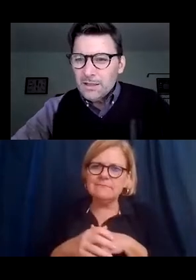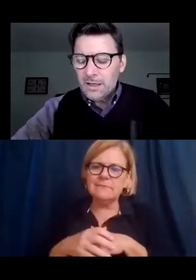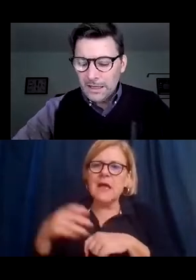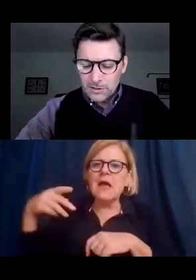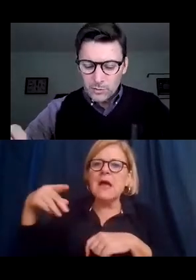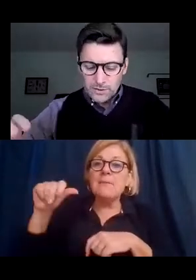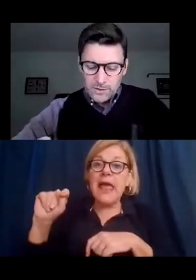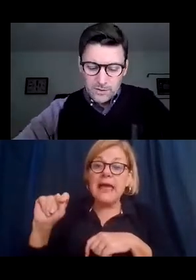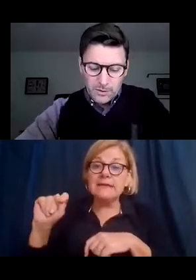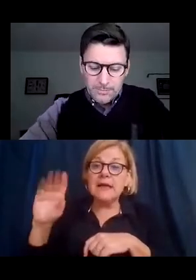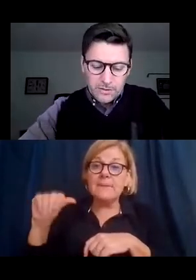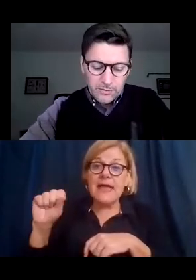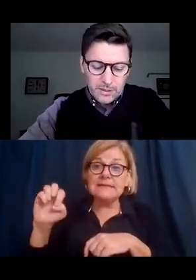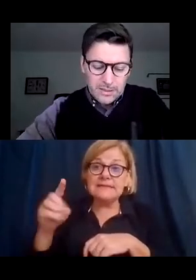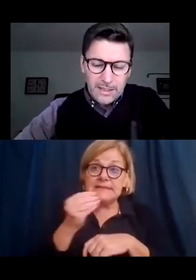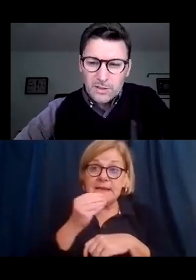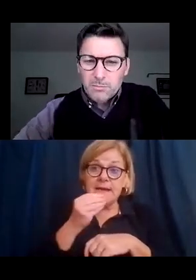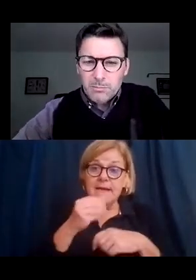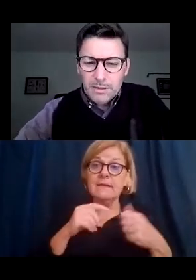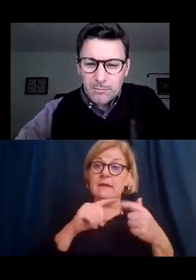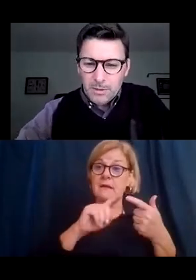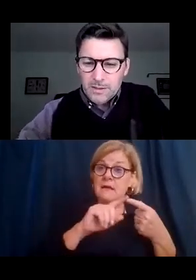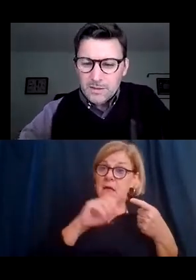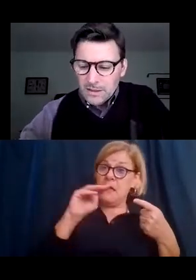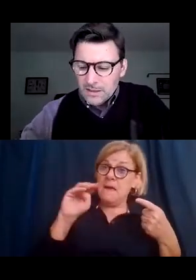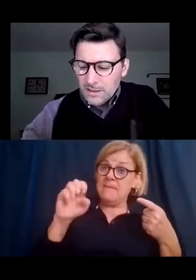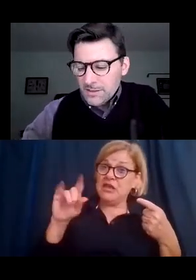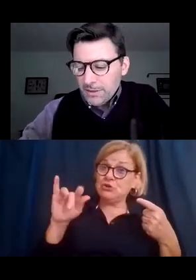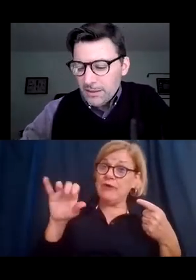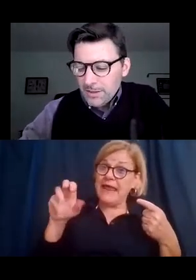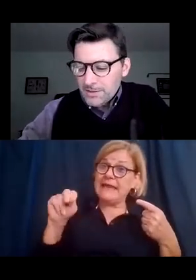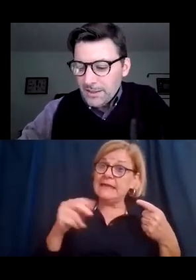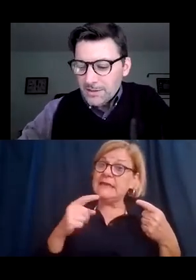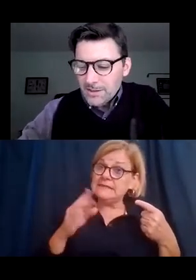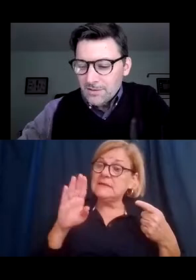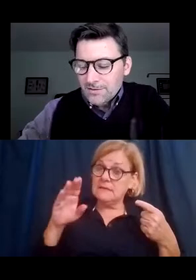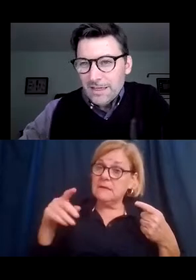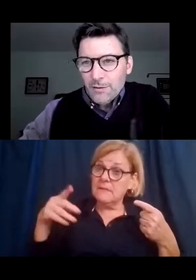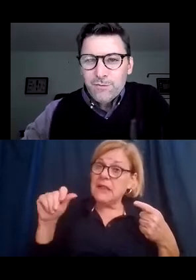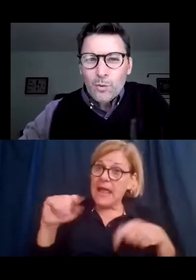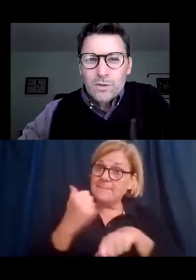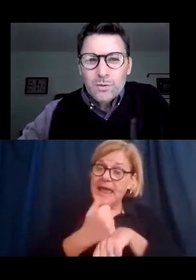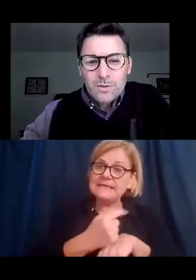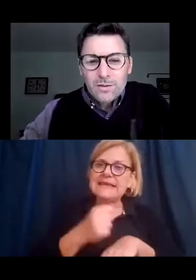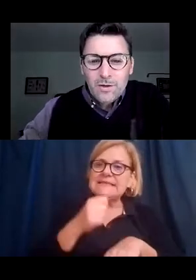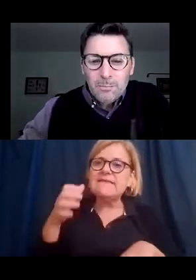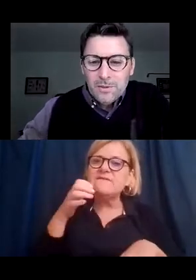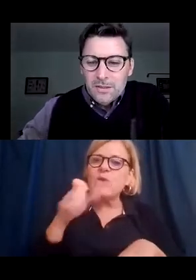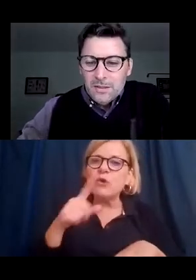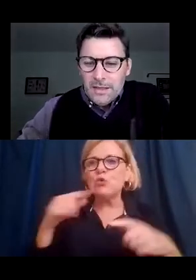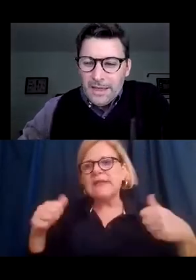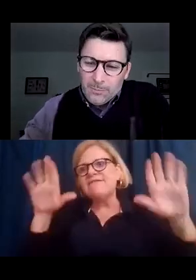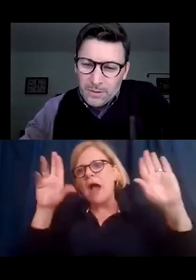Plant-based diets, I do consider the Mediterranean diet to be plant-based. It is a plant-based diet that doesn't kind of force you to give